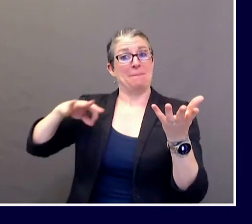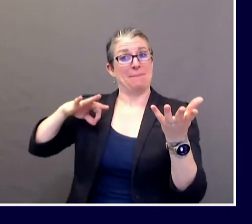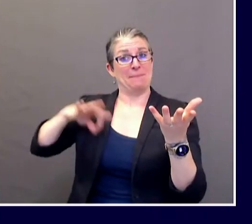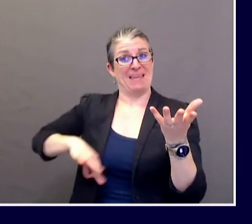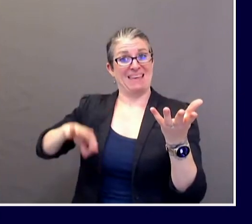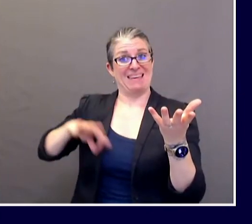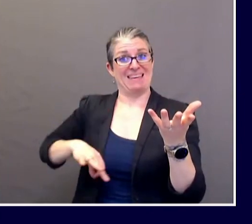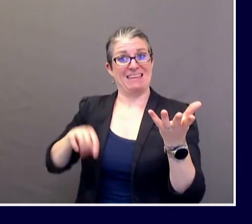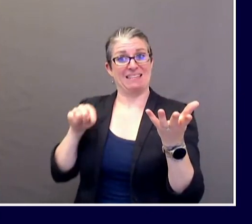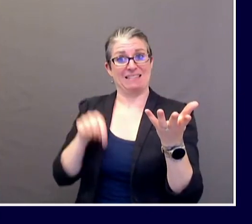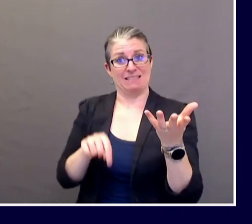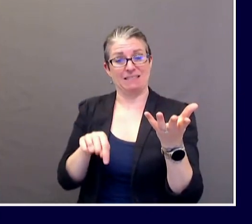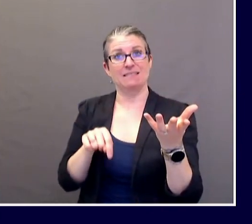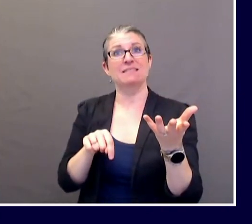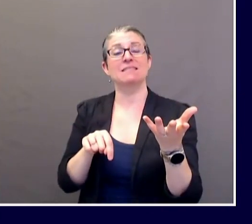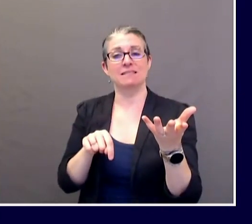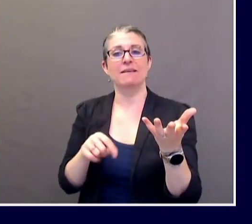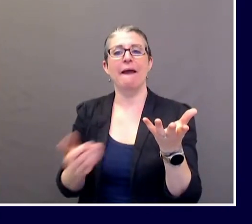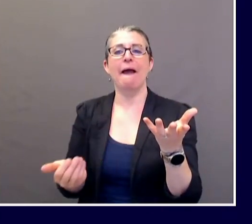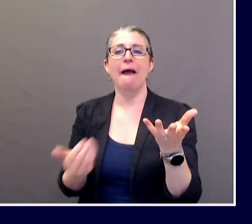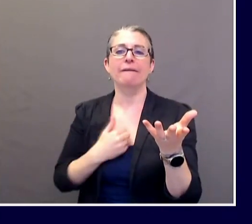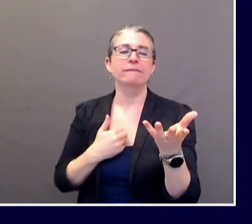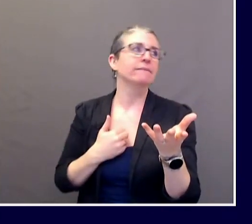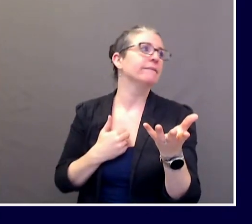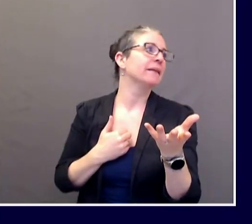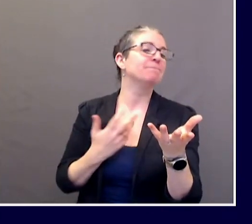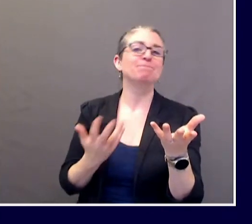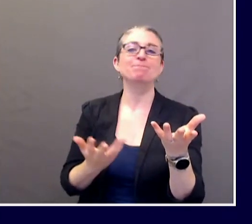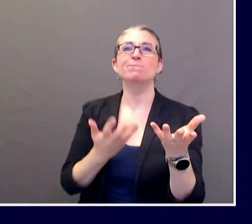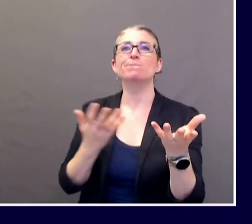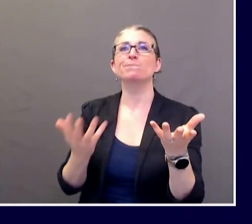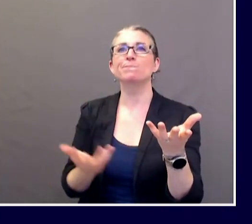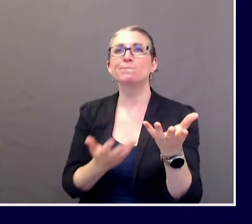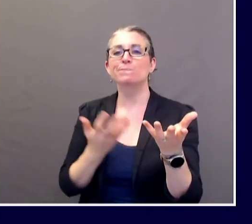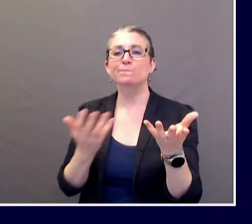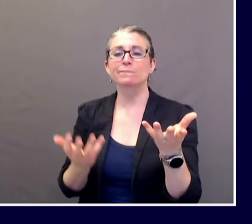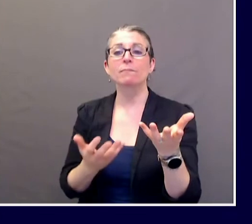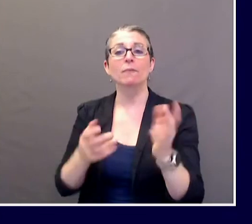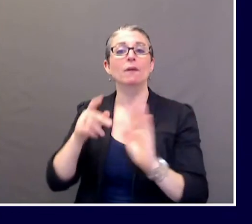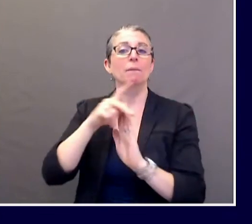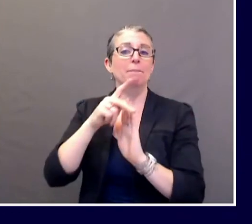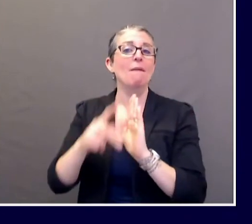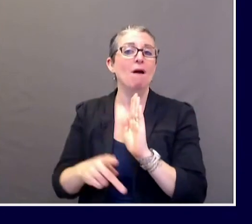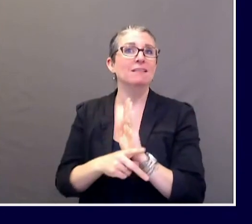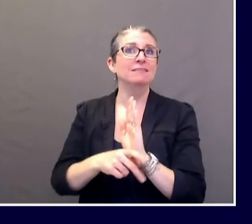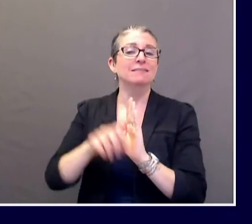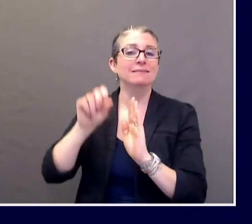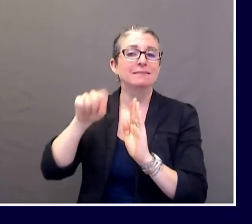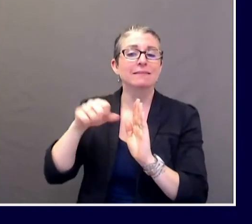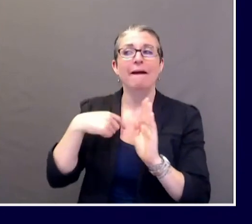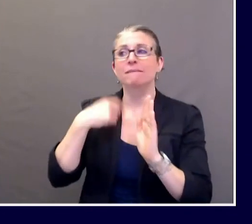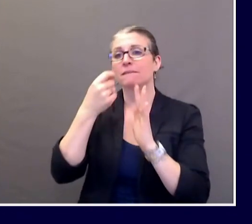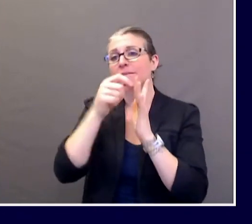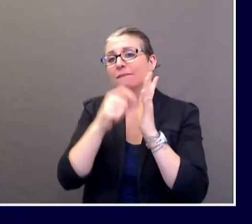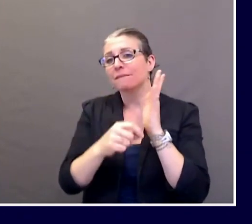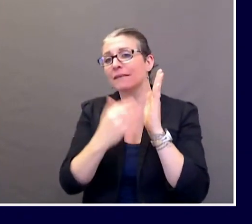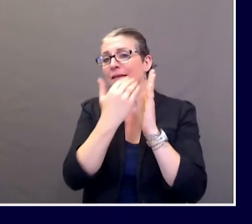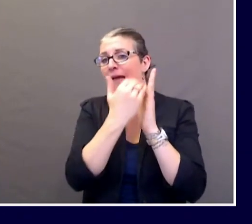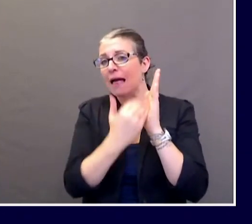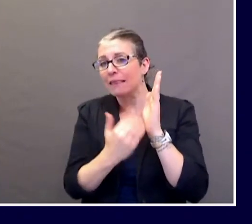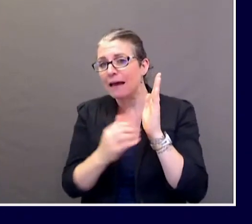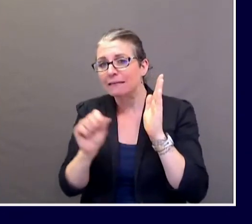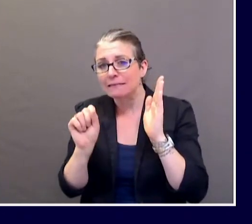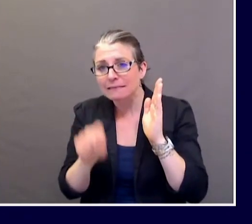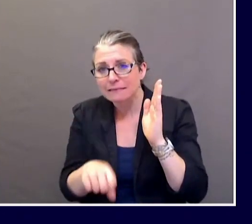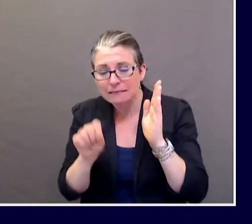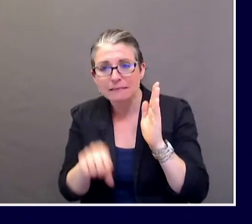enforce, ensure, make sure that the protocols are adjusted and readjusted, because we're learning about this pandemic, every week as there's a breakthrough